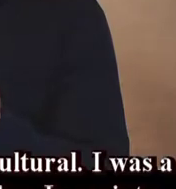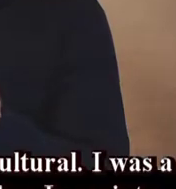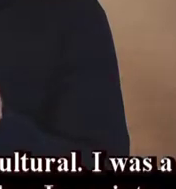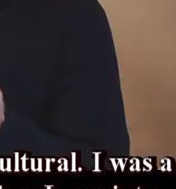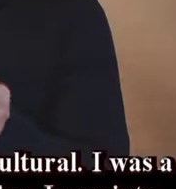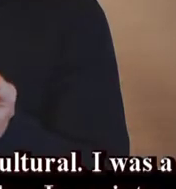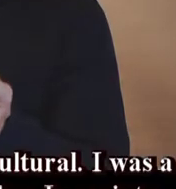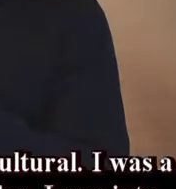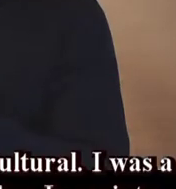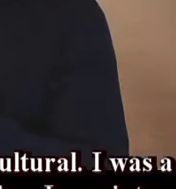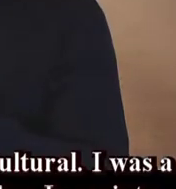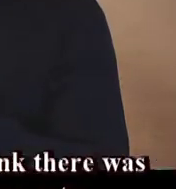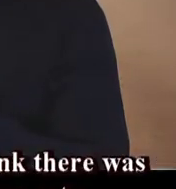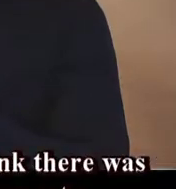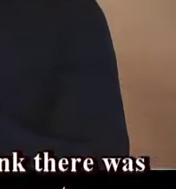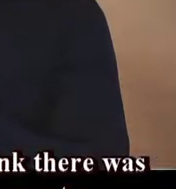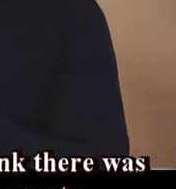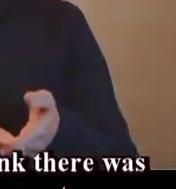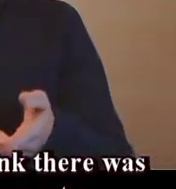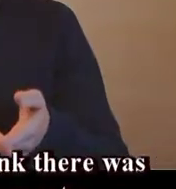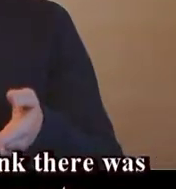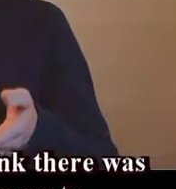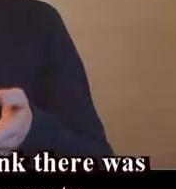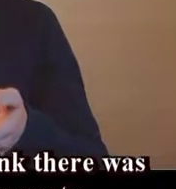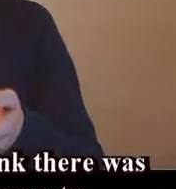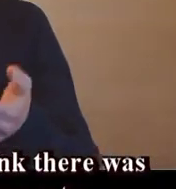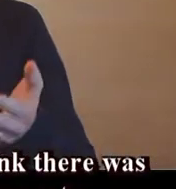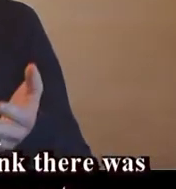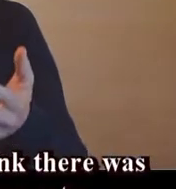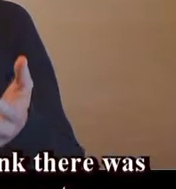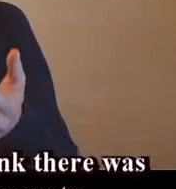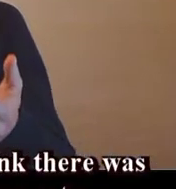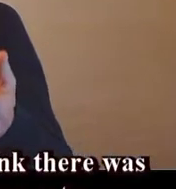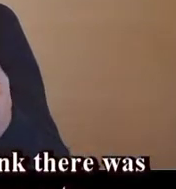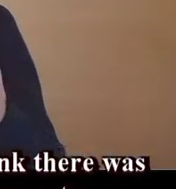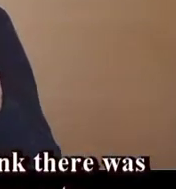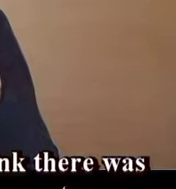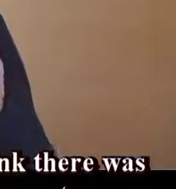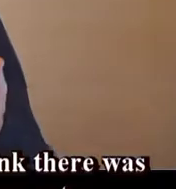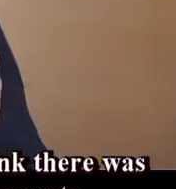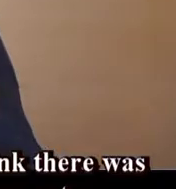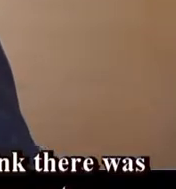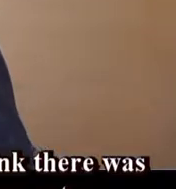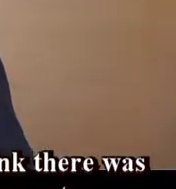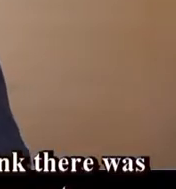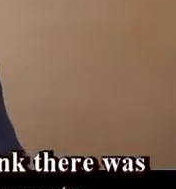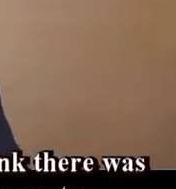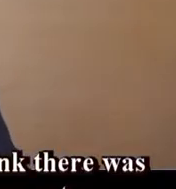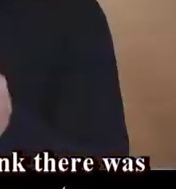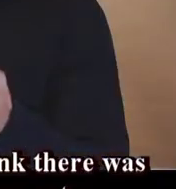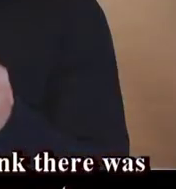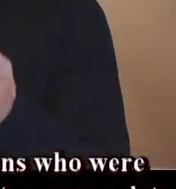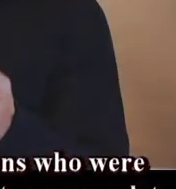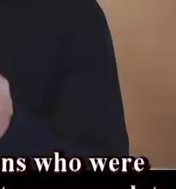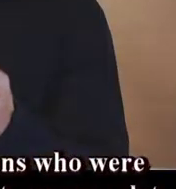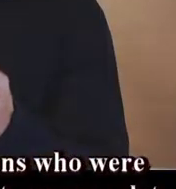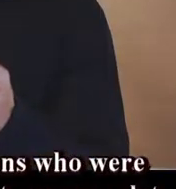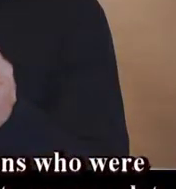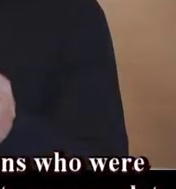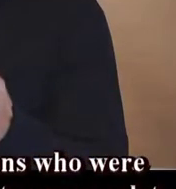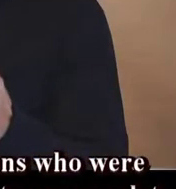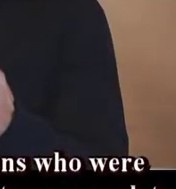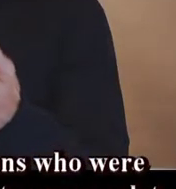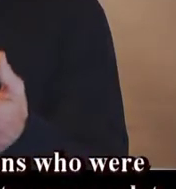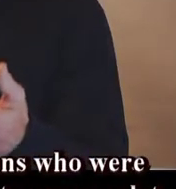skateboarder, I was a snowboarder, I was into punk rock, and I really didn't think that there was ever going to be an opportunity for me to connect